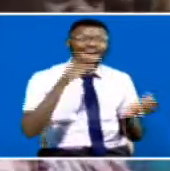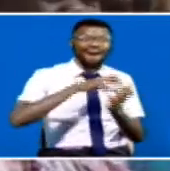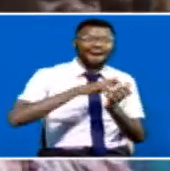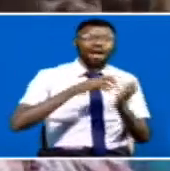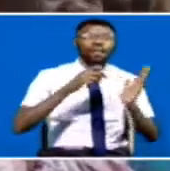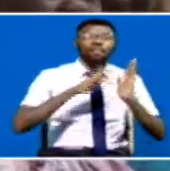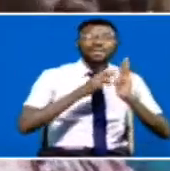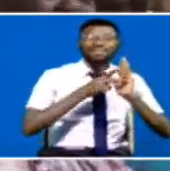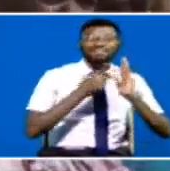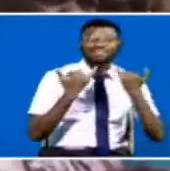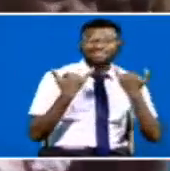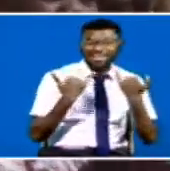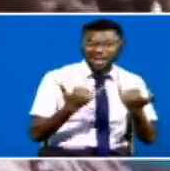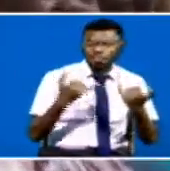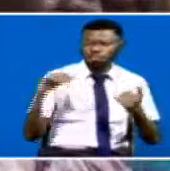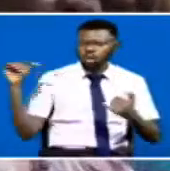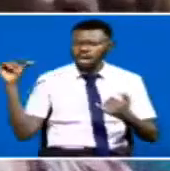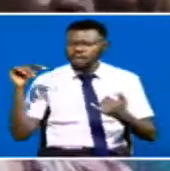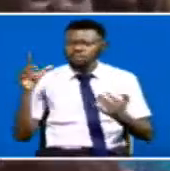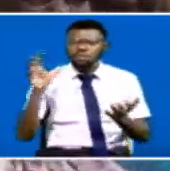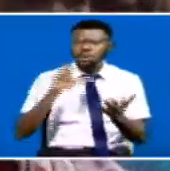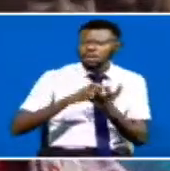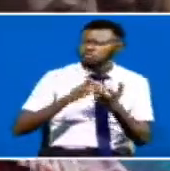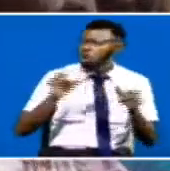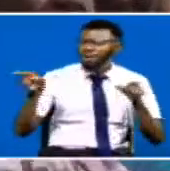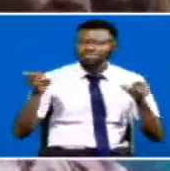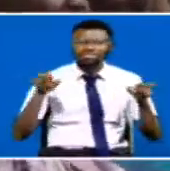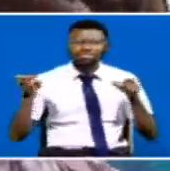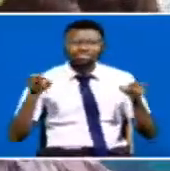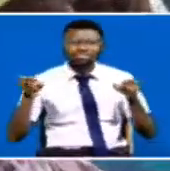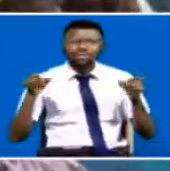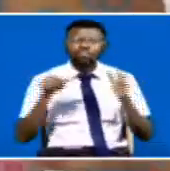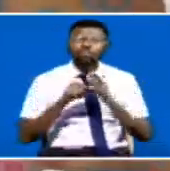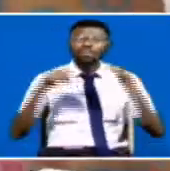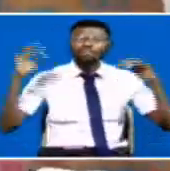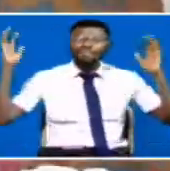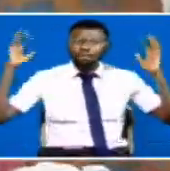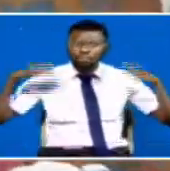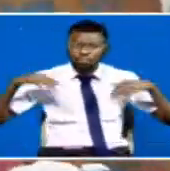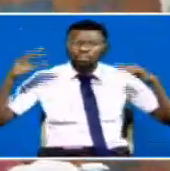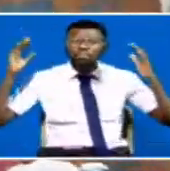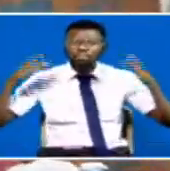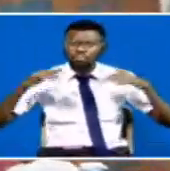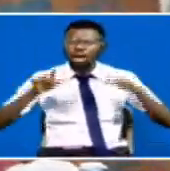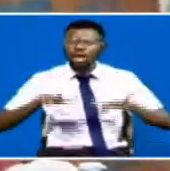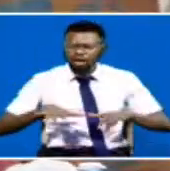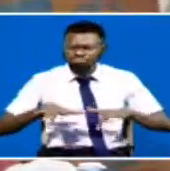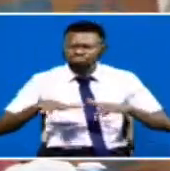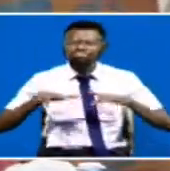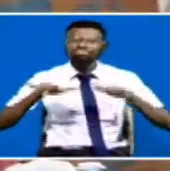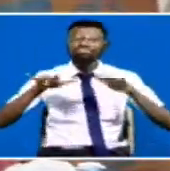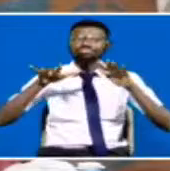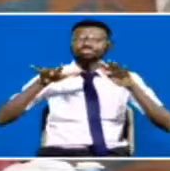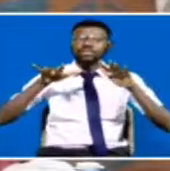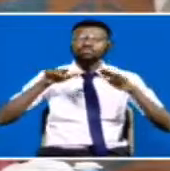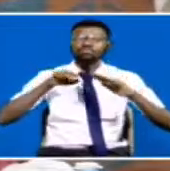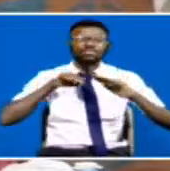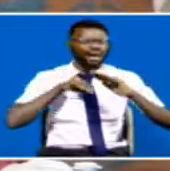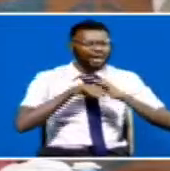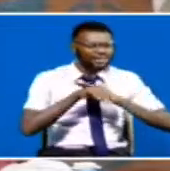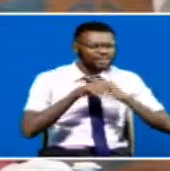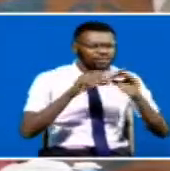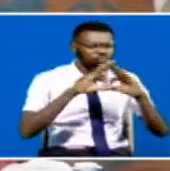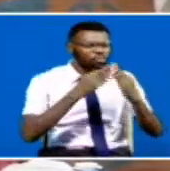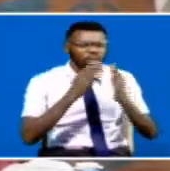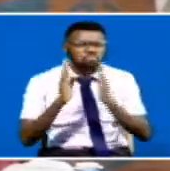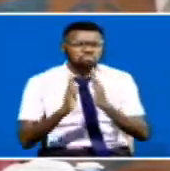hospitals and 11 in Garissa and Tana River have been submerged by El Nino floods, disrupting access to family planning